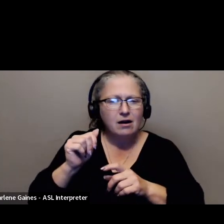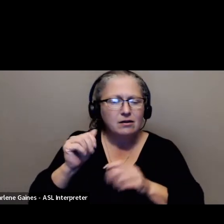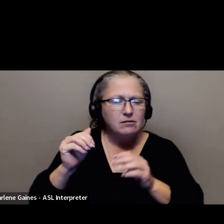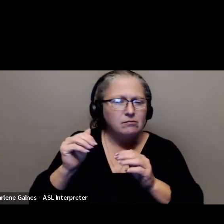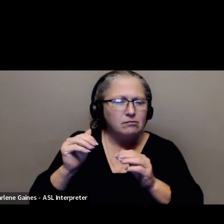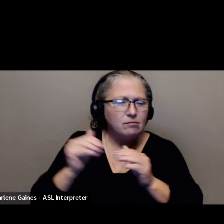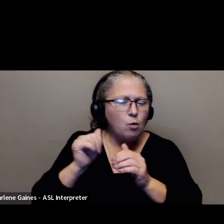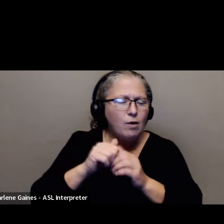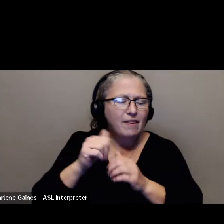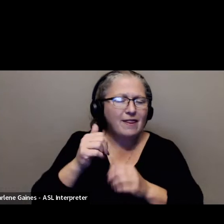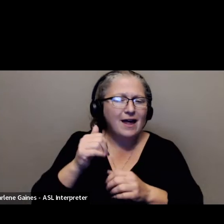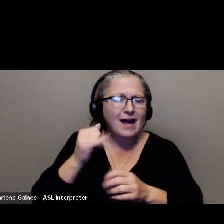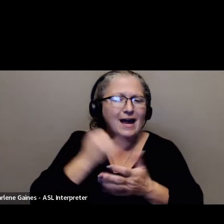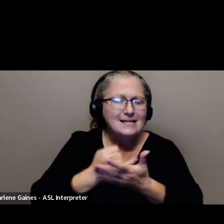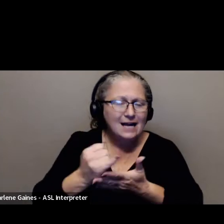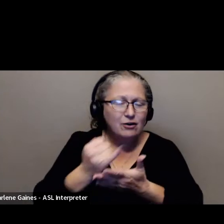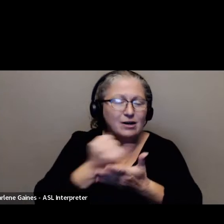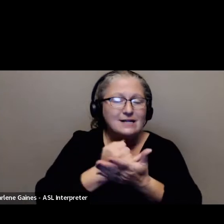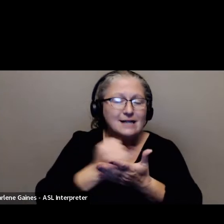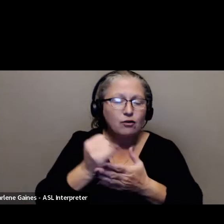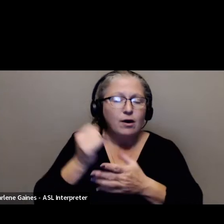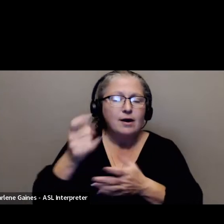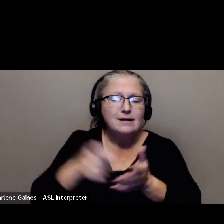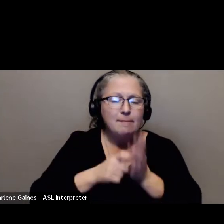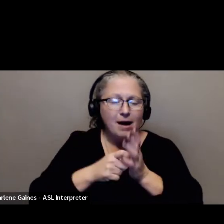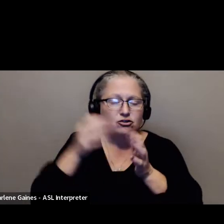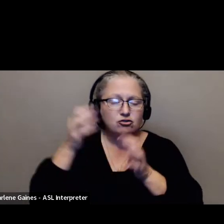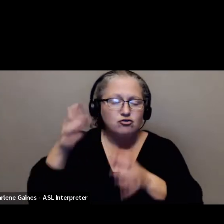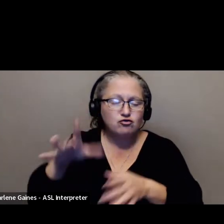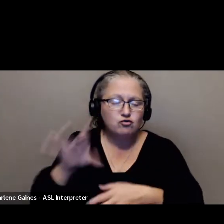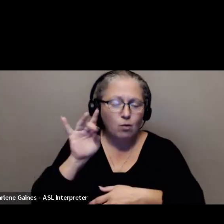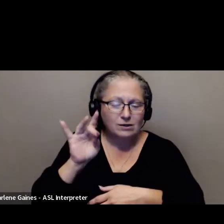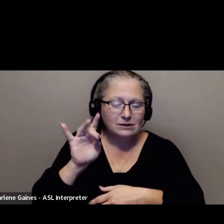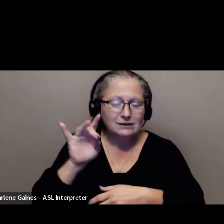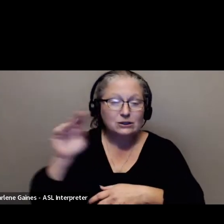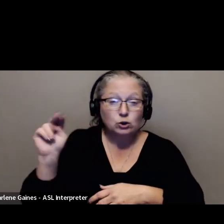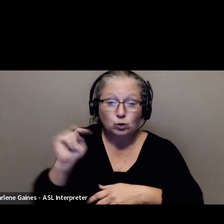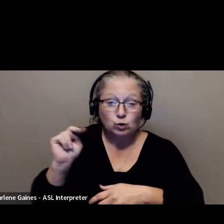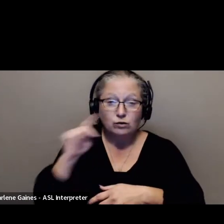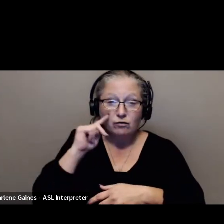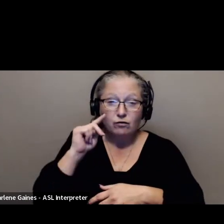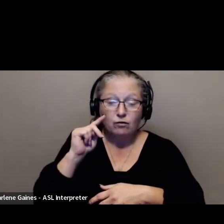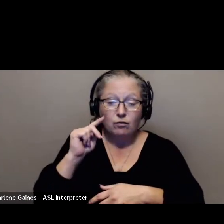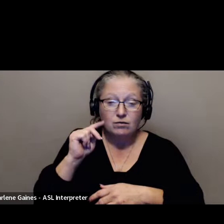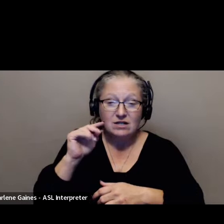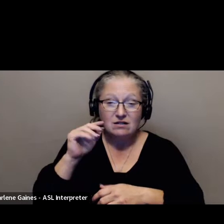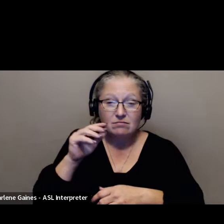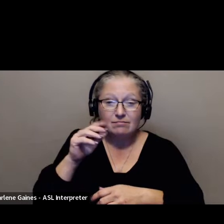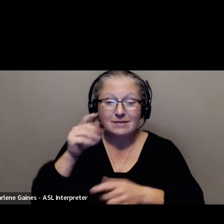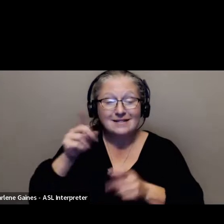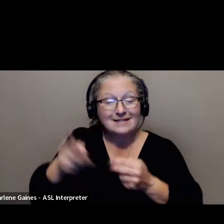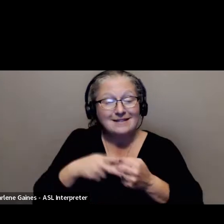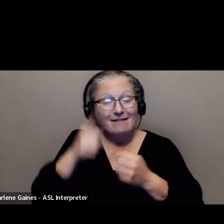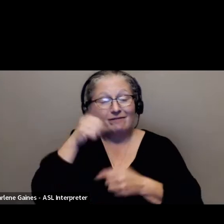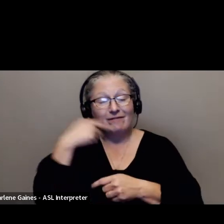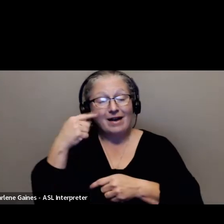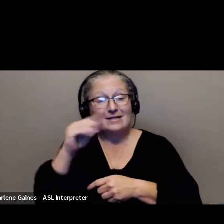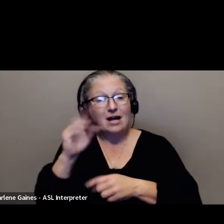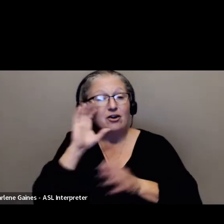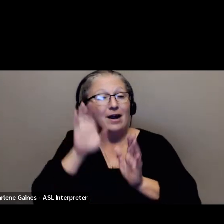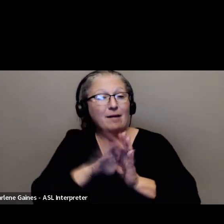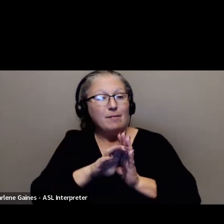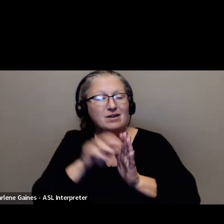integrity. Integrity demands a choice. Staying neutral to save face and preserve your image is not a choice grounded